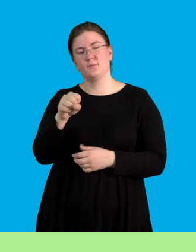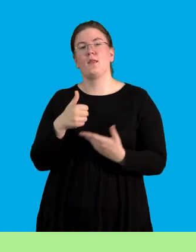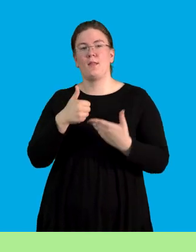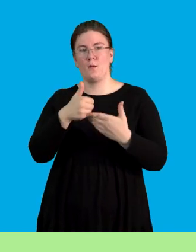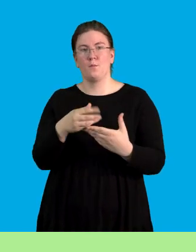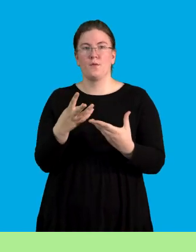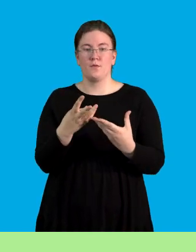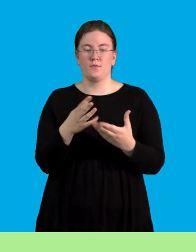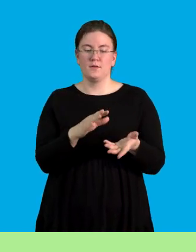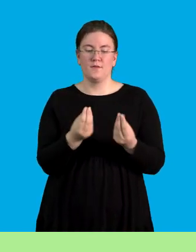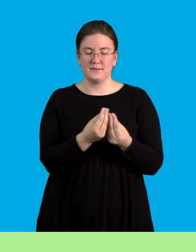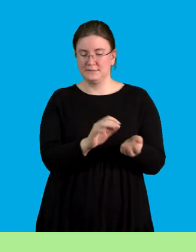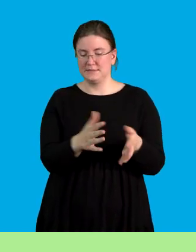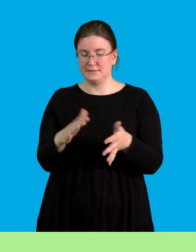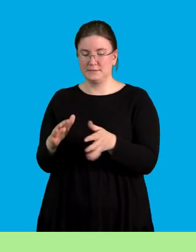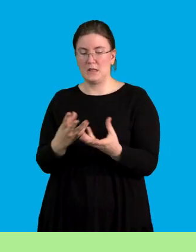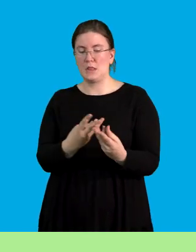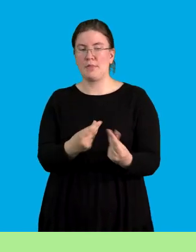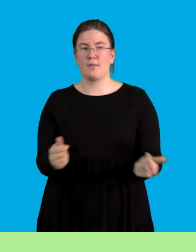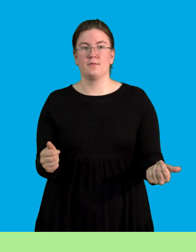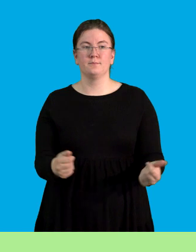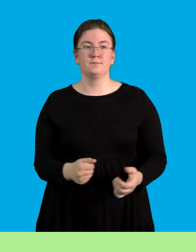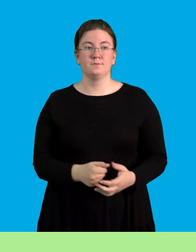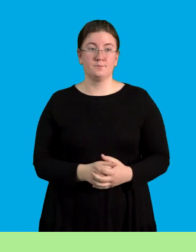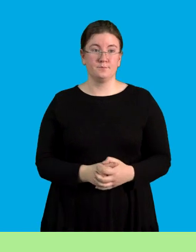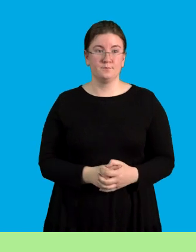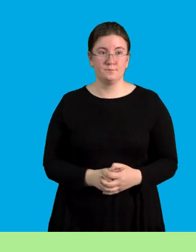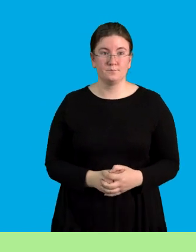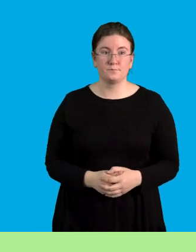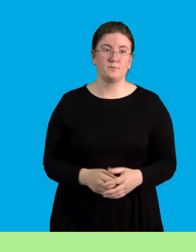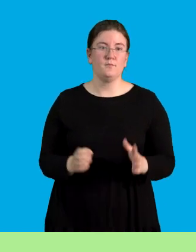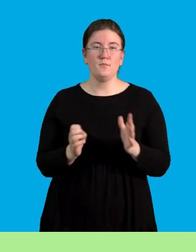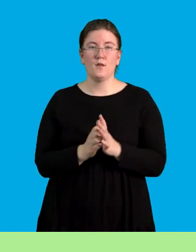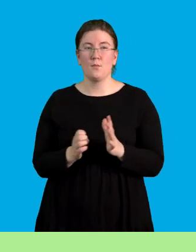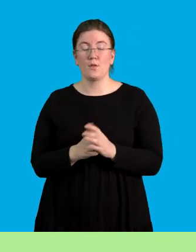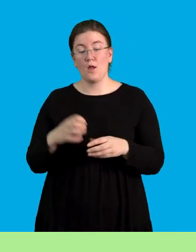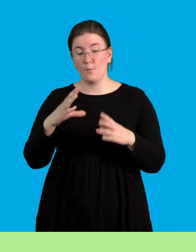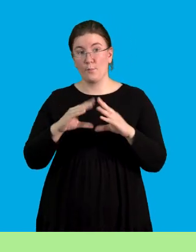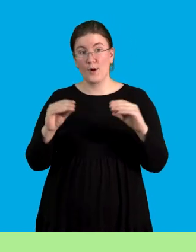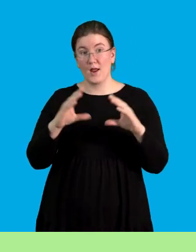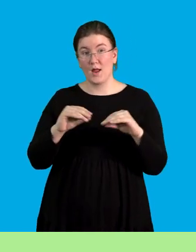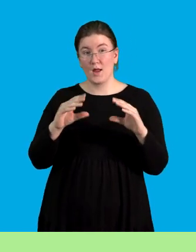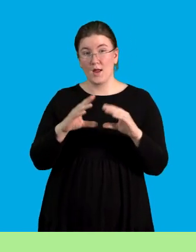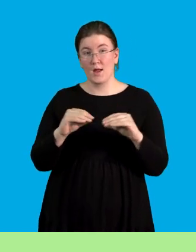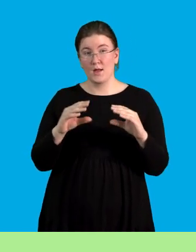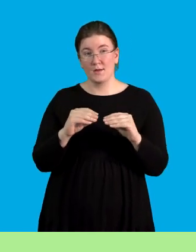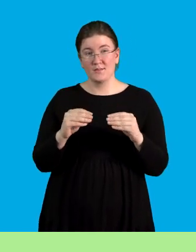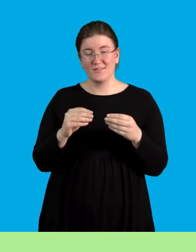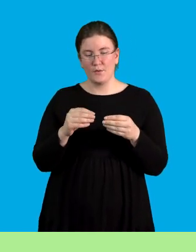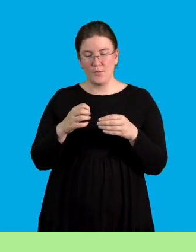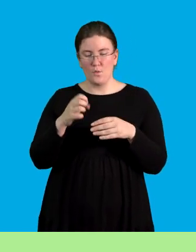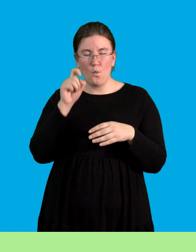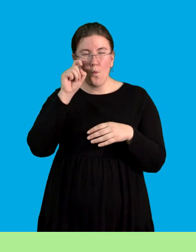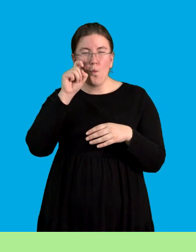An example of fungi would include items like molds, like bread mold,